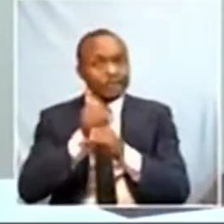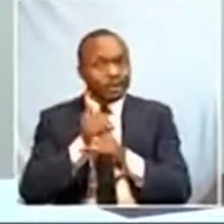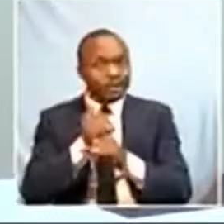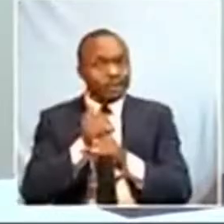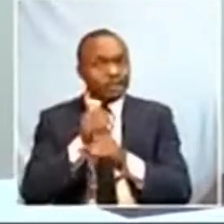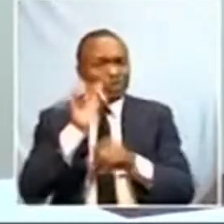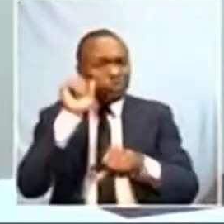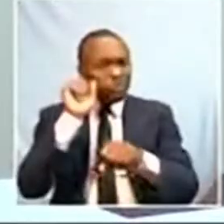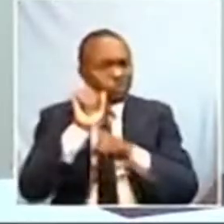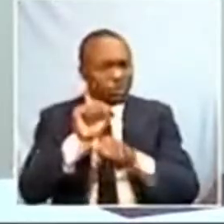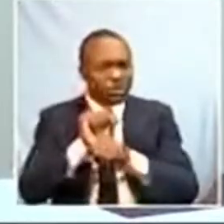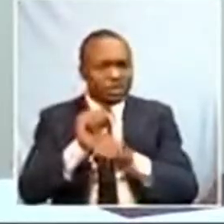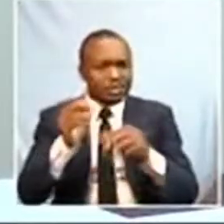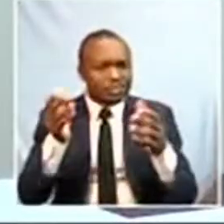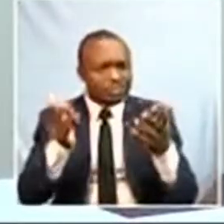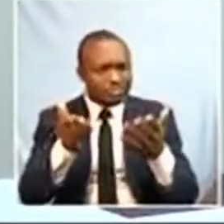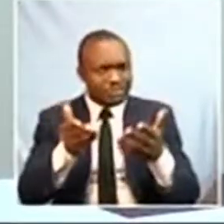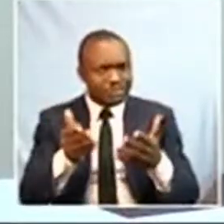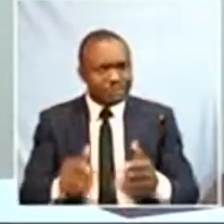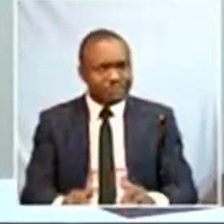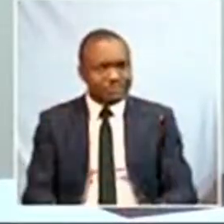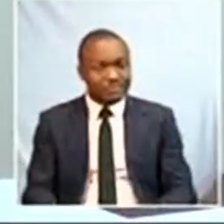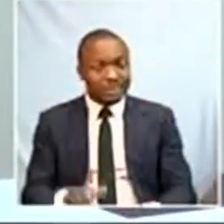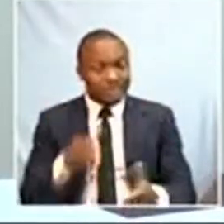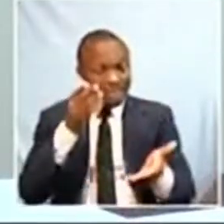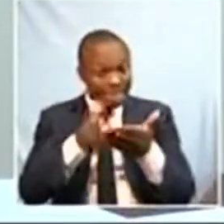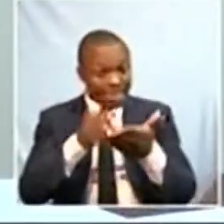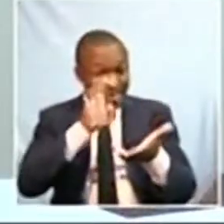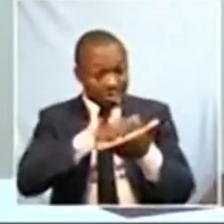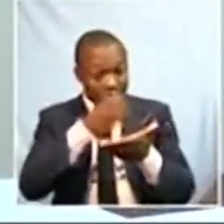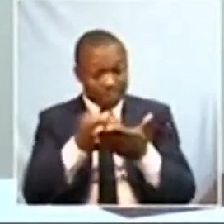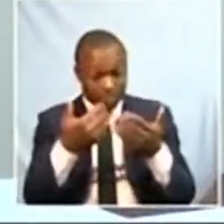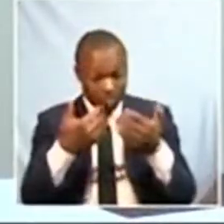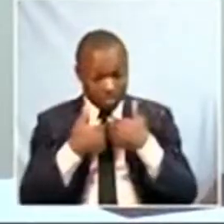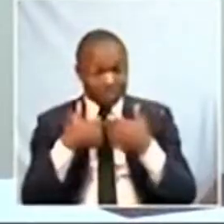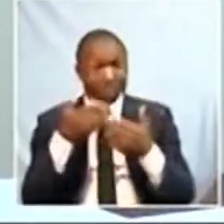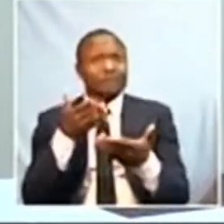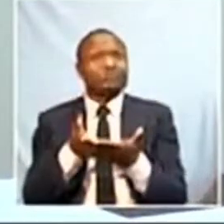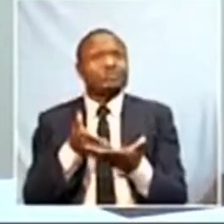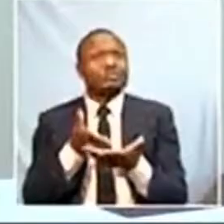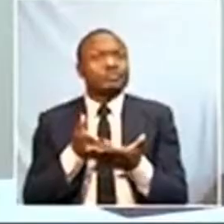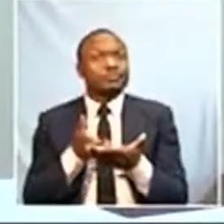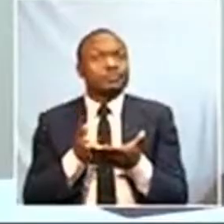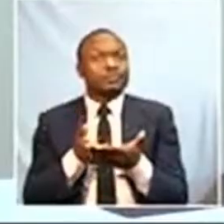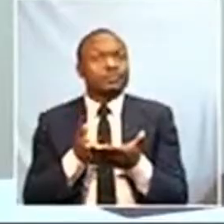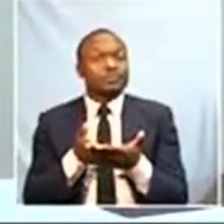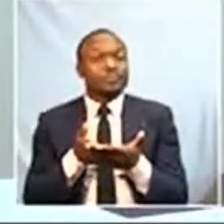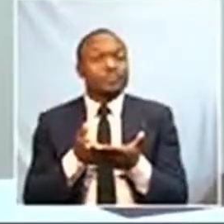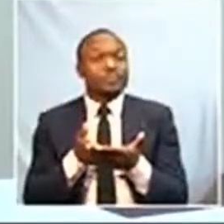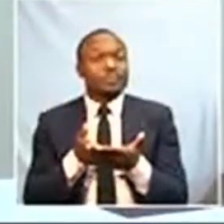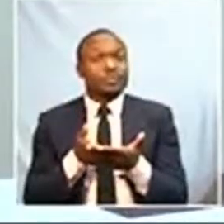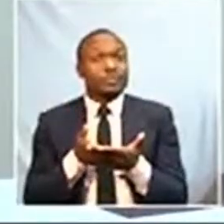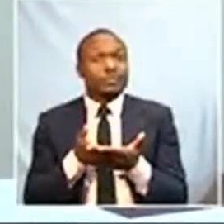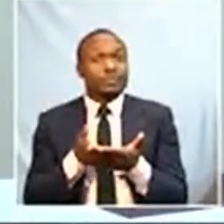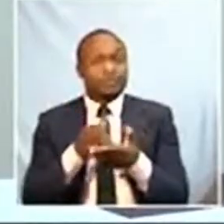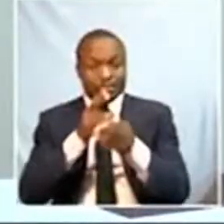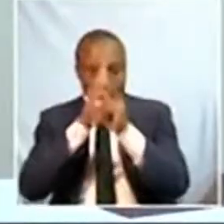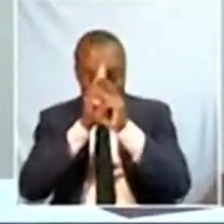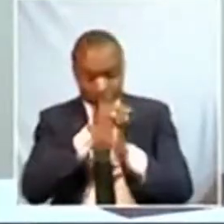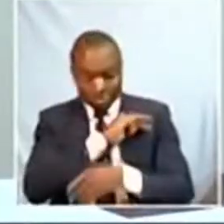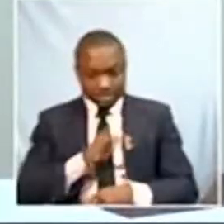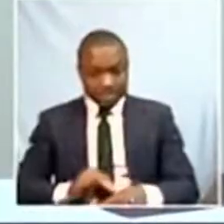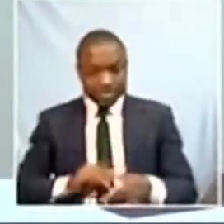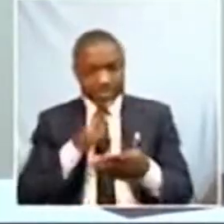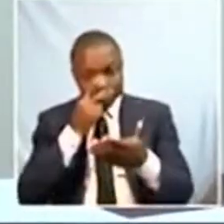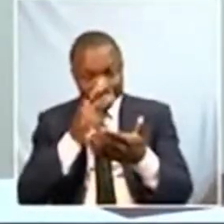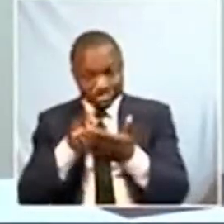doing nothing on the other end. This is the evidence that we have here. The notice, honorable members, you can look at it.